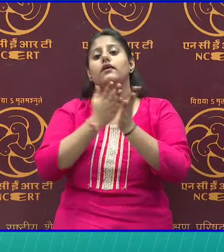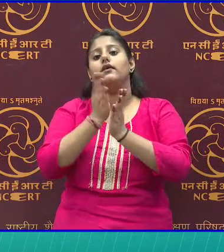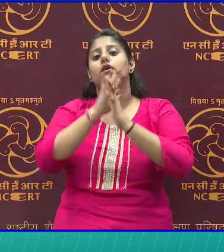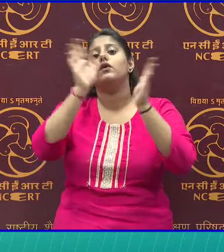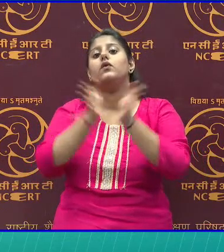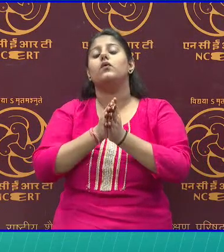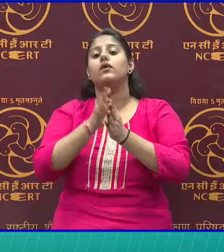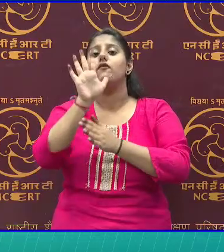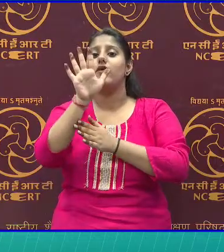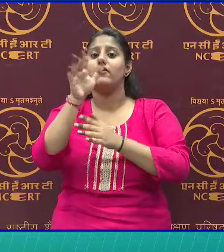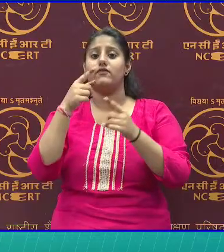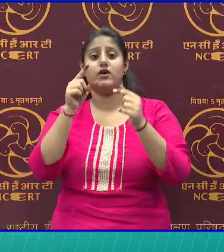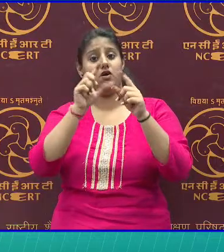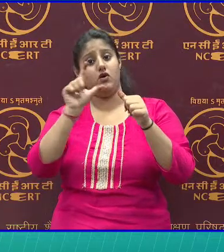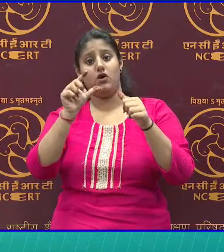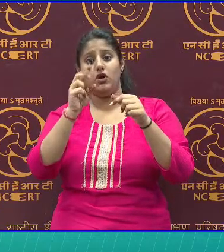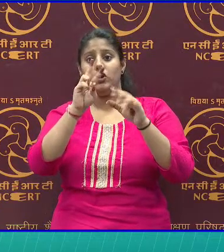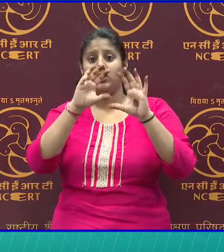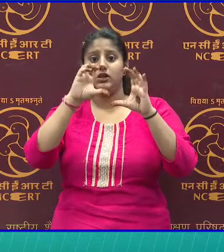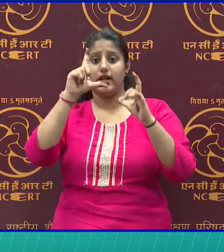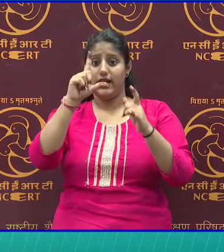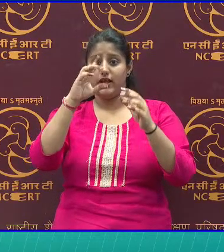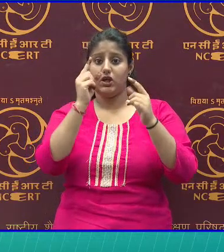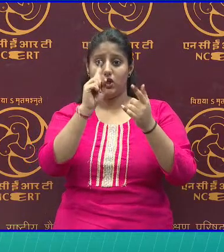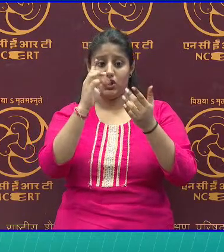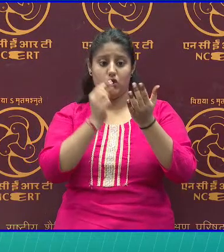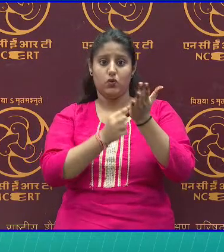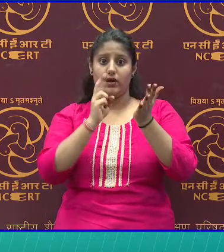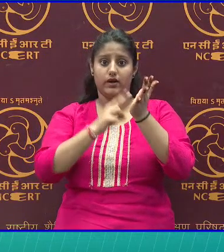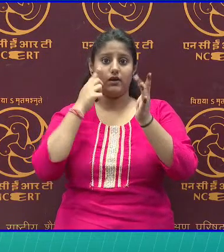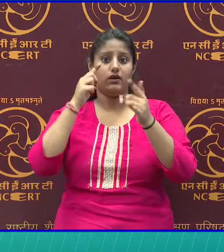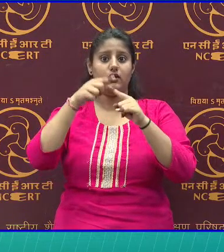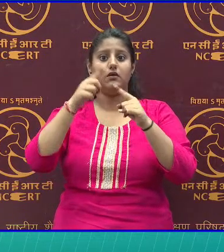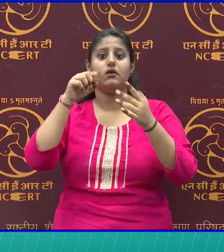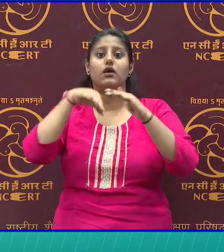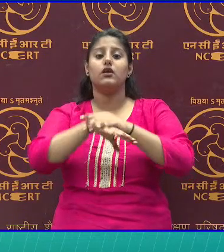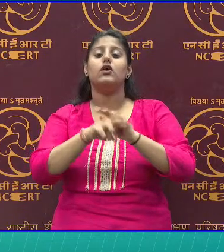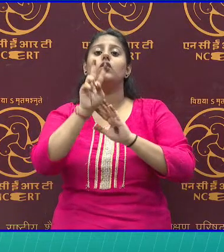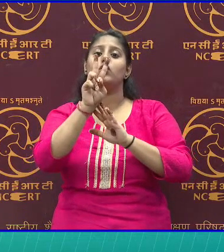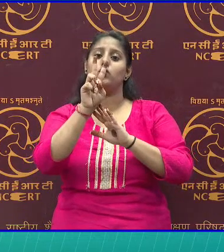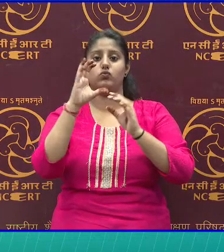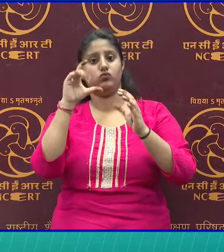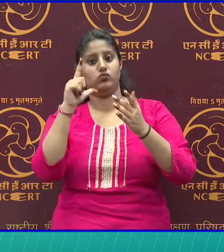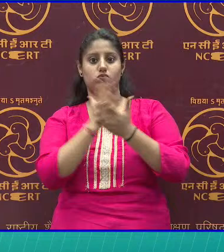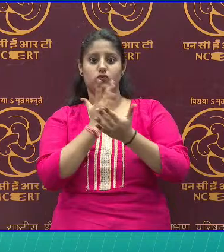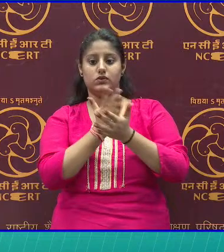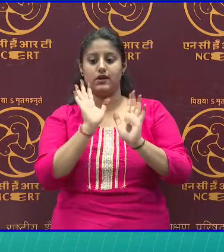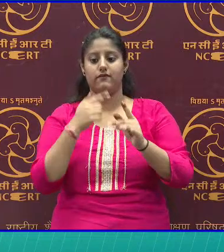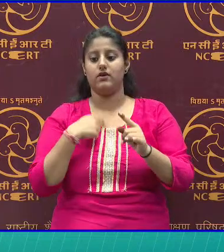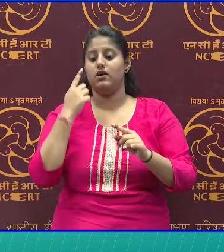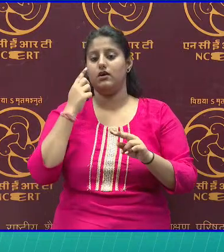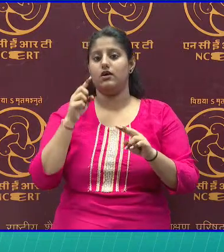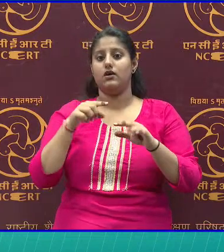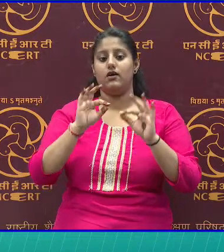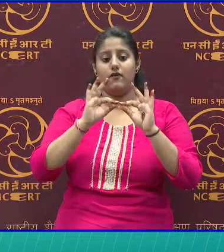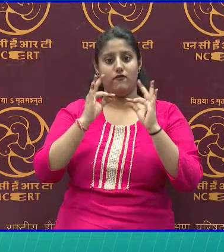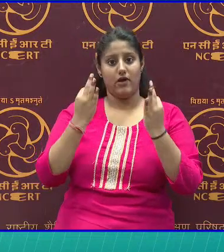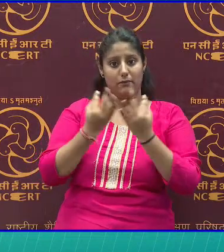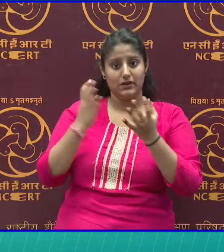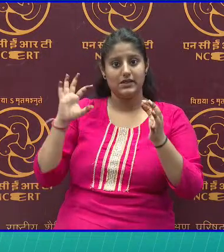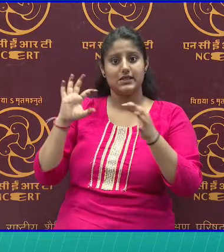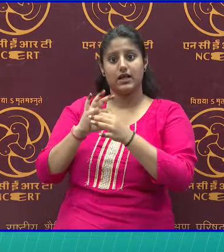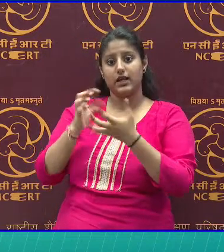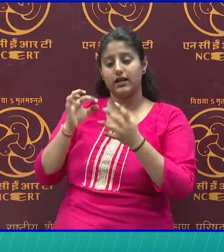has 2 chapters. The first unit is our community. If you remember grade 3, we started with family and family